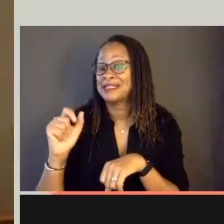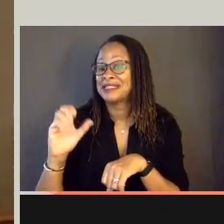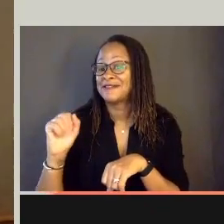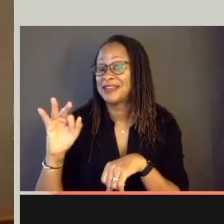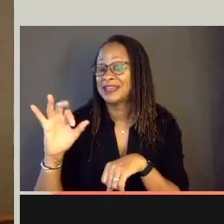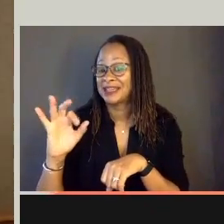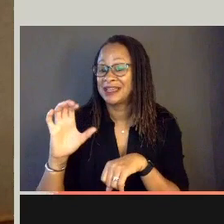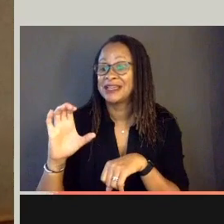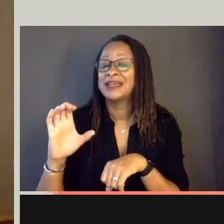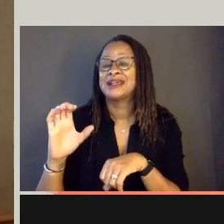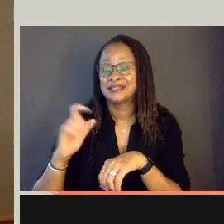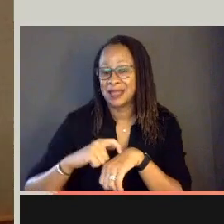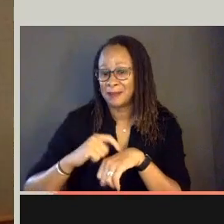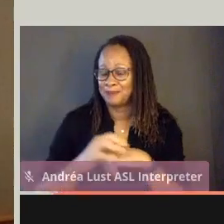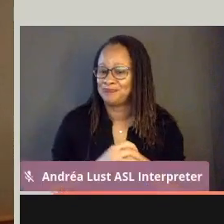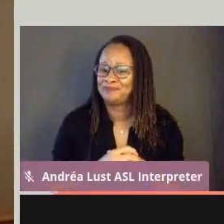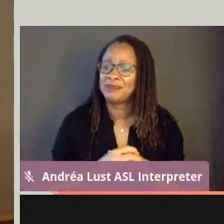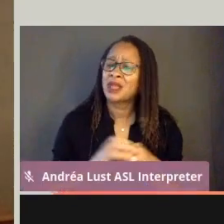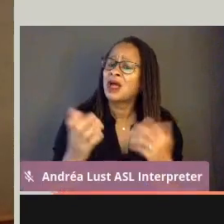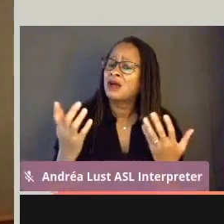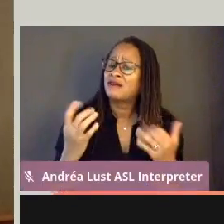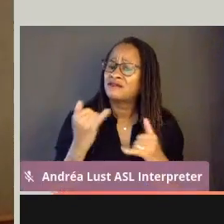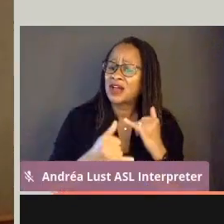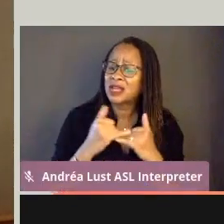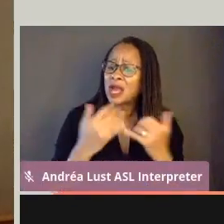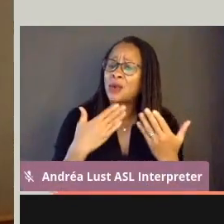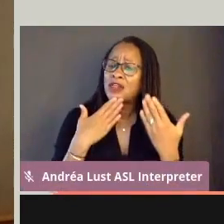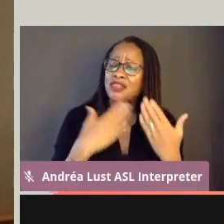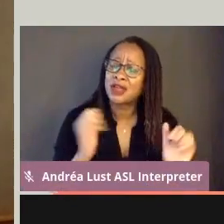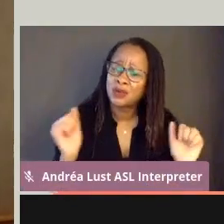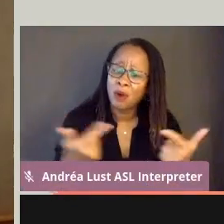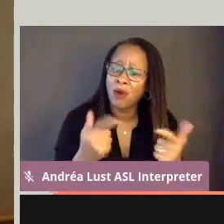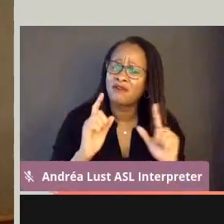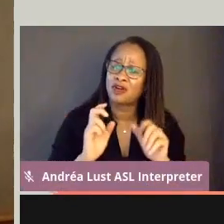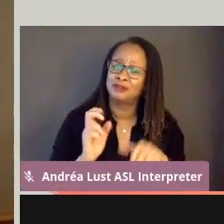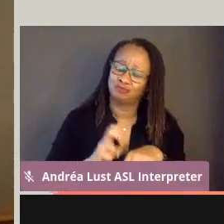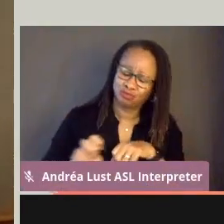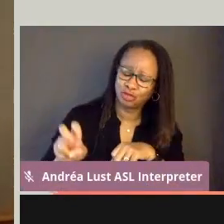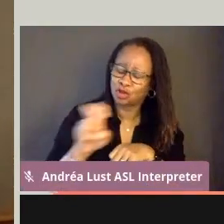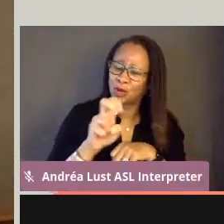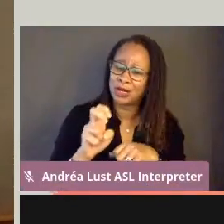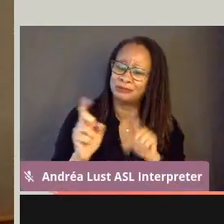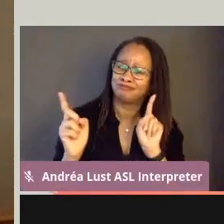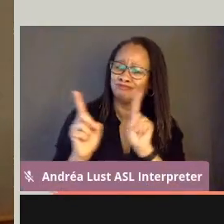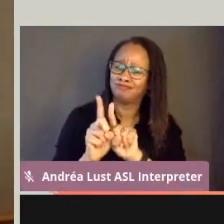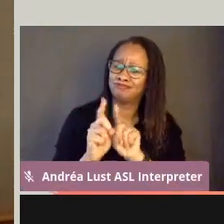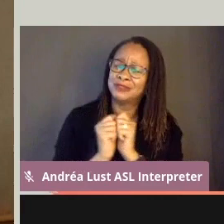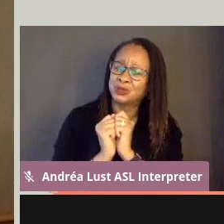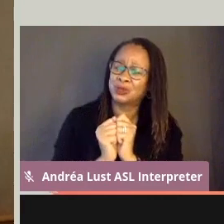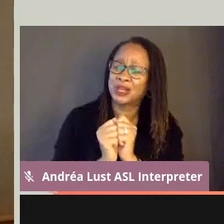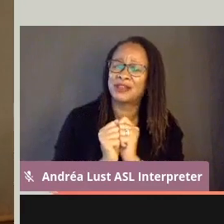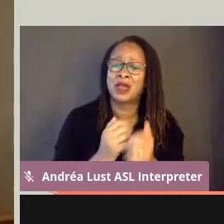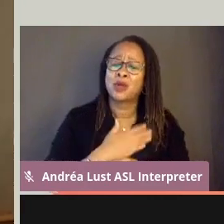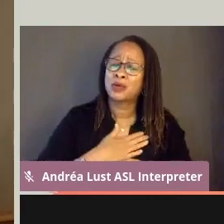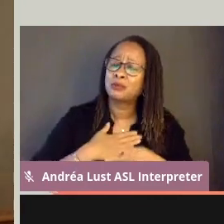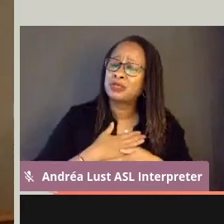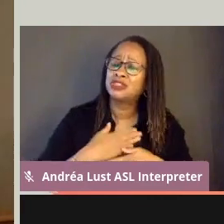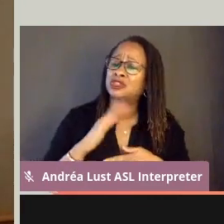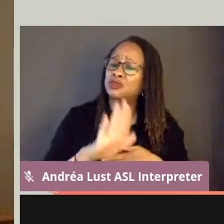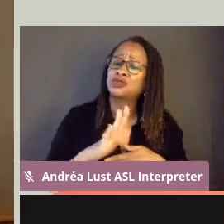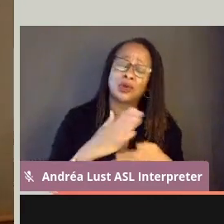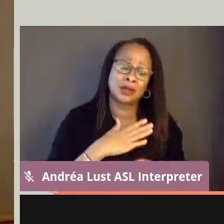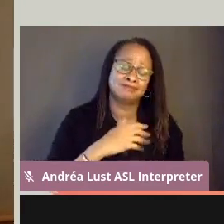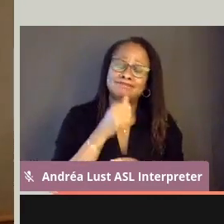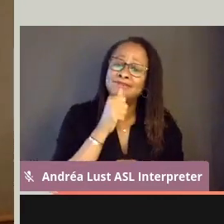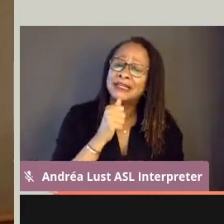for going on this journey with us in this new digital platform. We really appreciate your patience and grace as